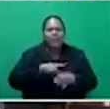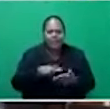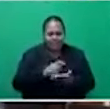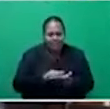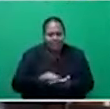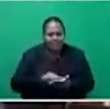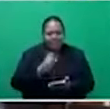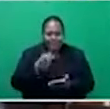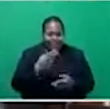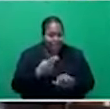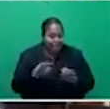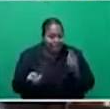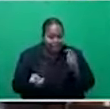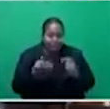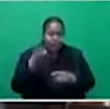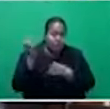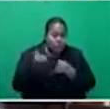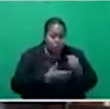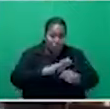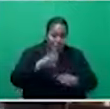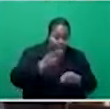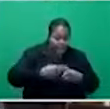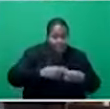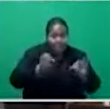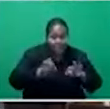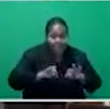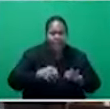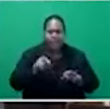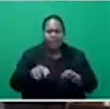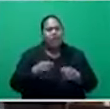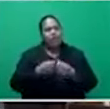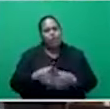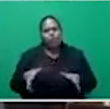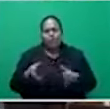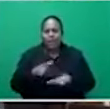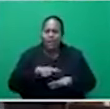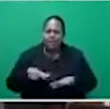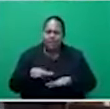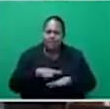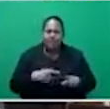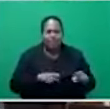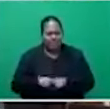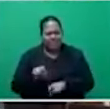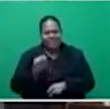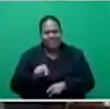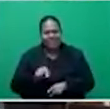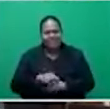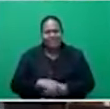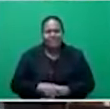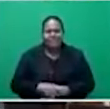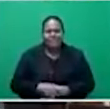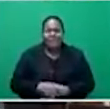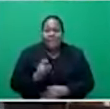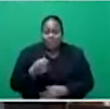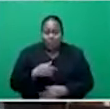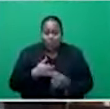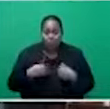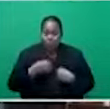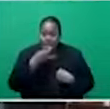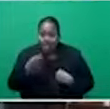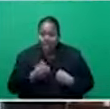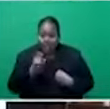Mr. Speaker, sir, and we've made an allocation in the budget. We said those people who now want to get into other types of farming or